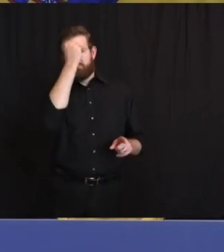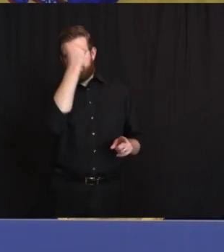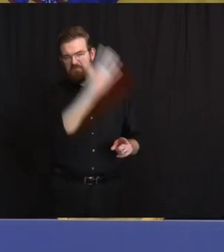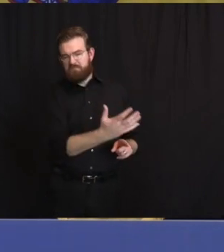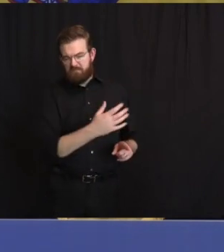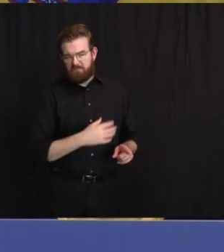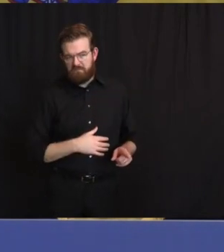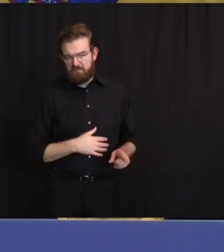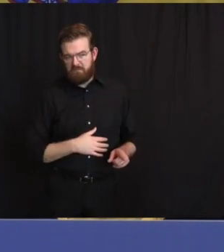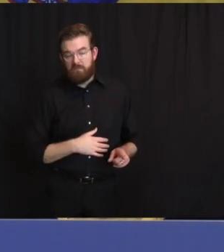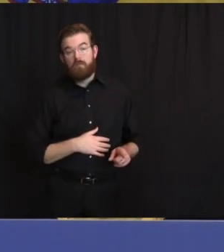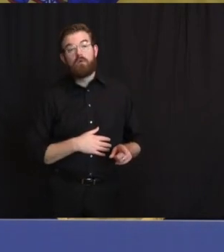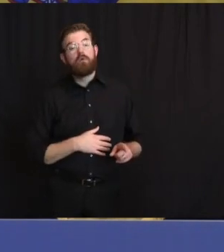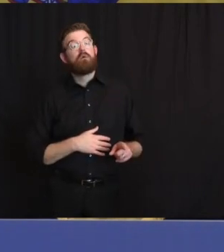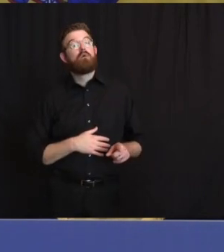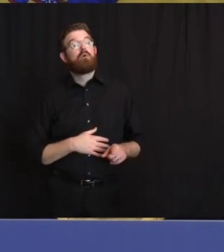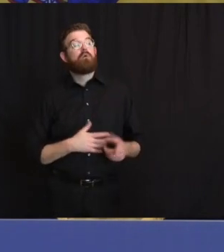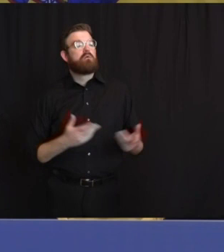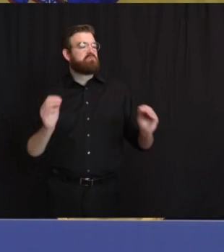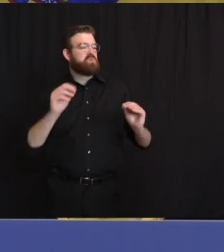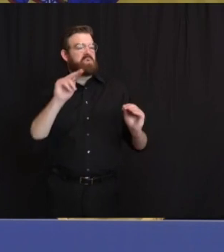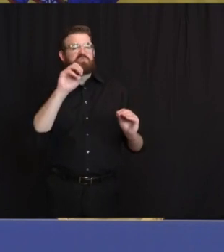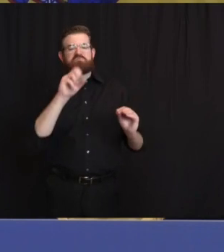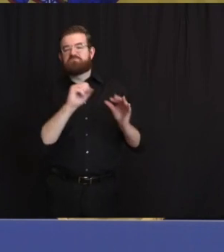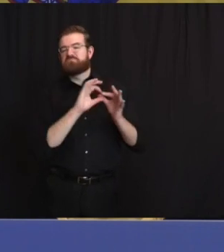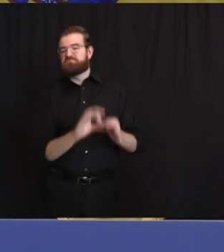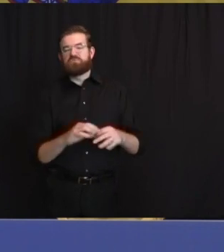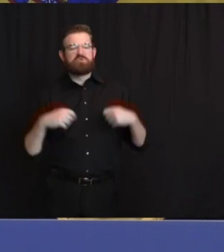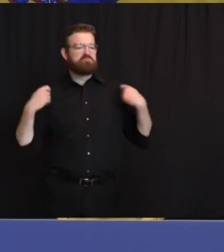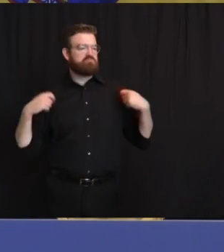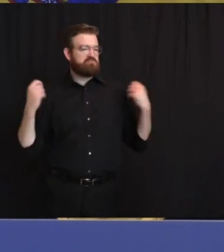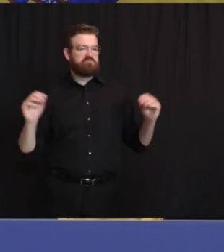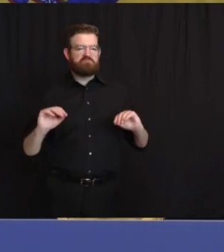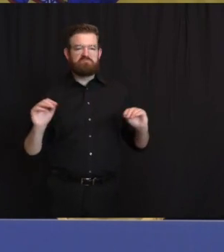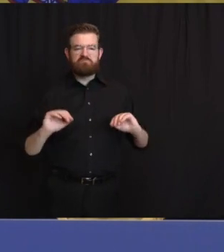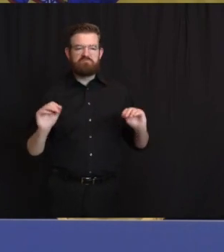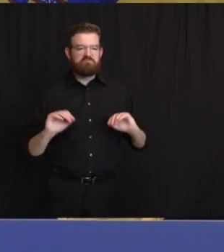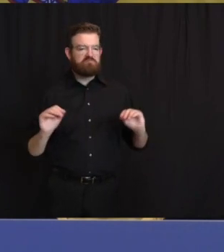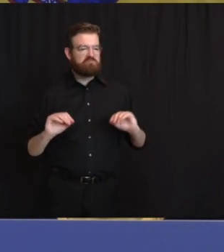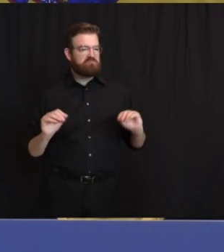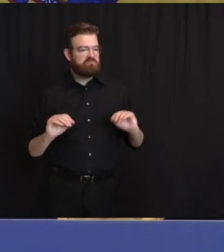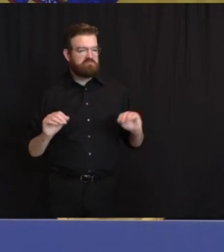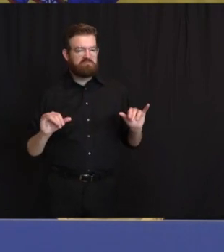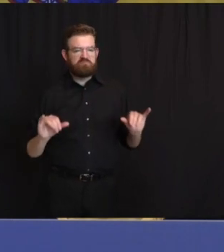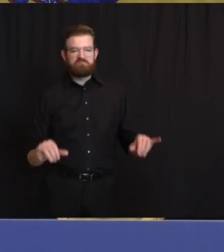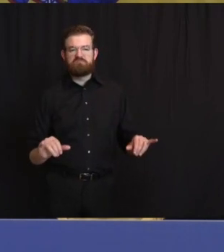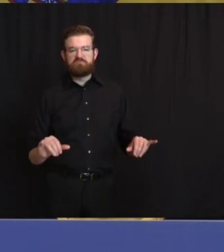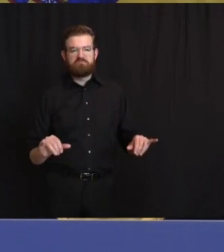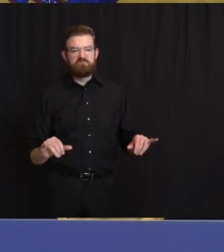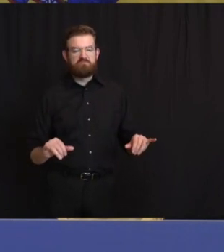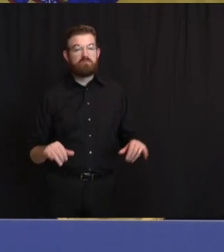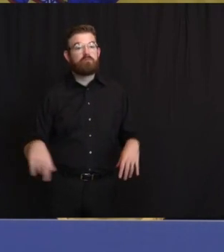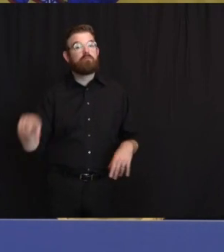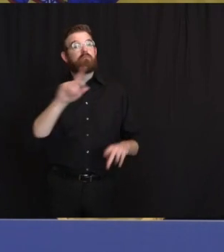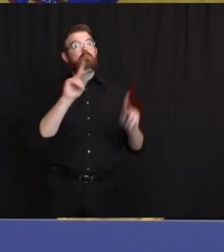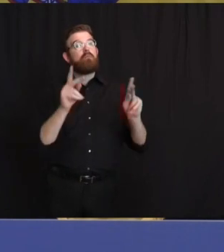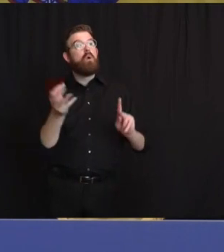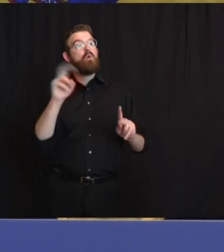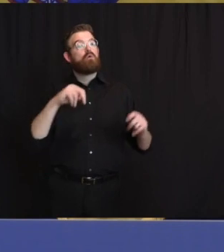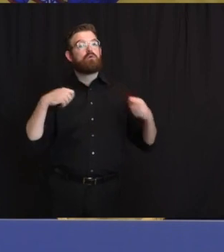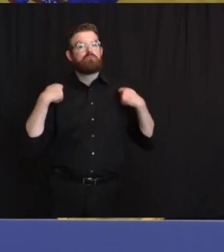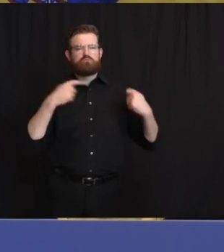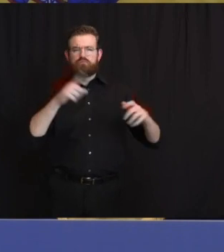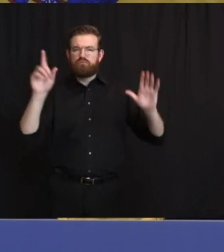gyms, and by the way, the overwhelming amount of the folks who own these gyms have been incredibly good, and who could